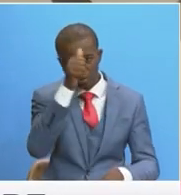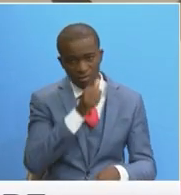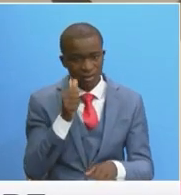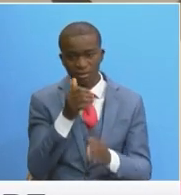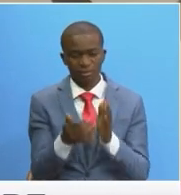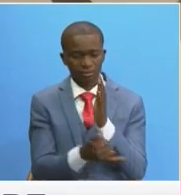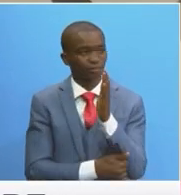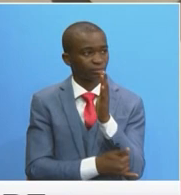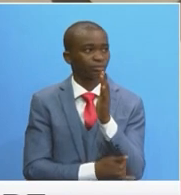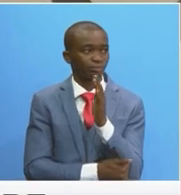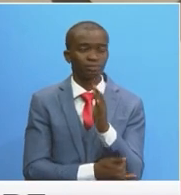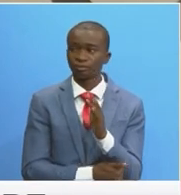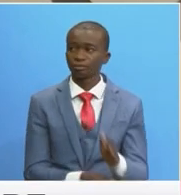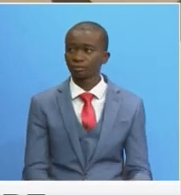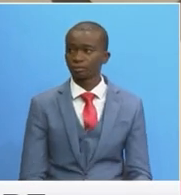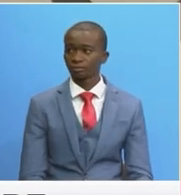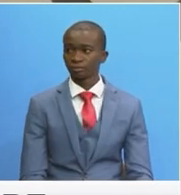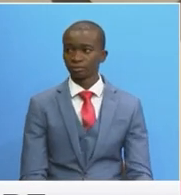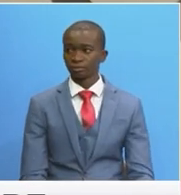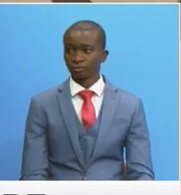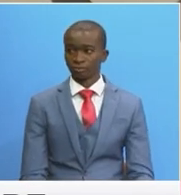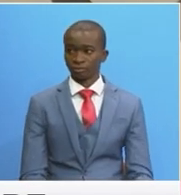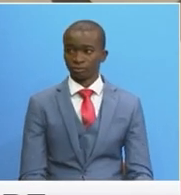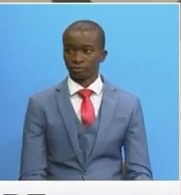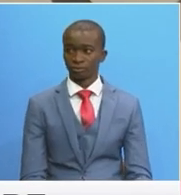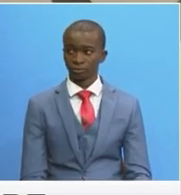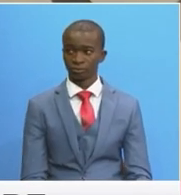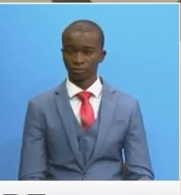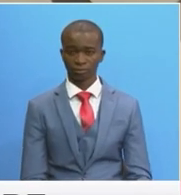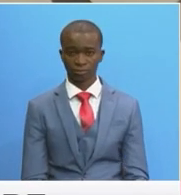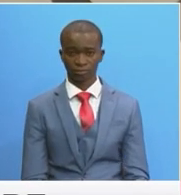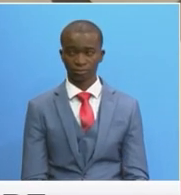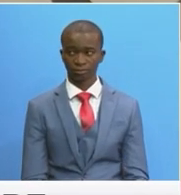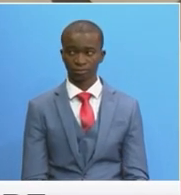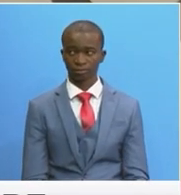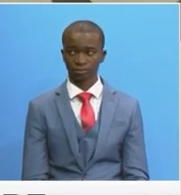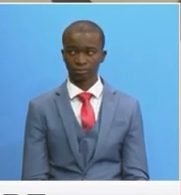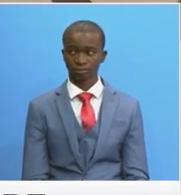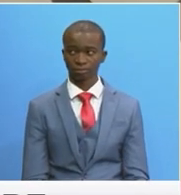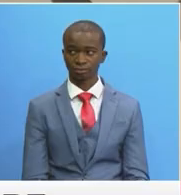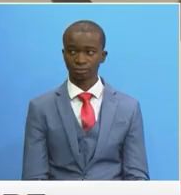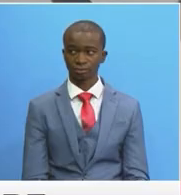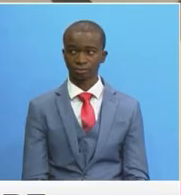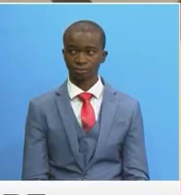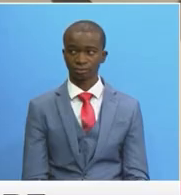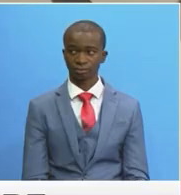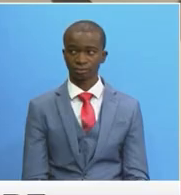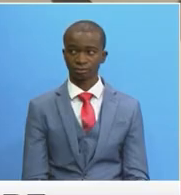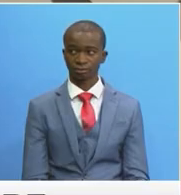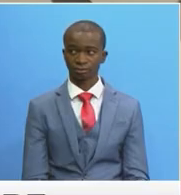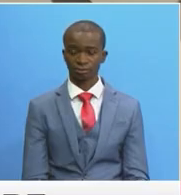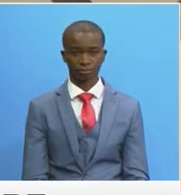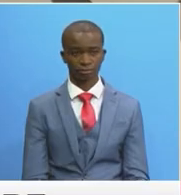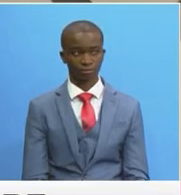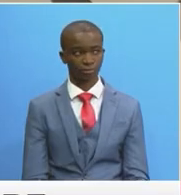tous les intervenants dans le secteur de la transformation digitale dans nos pays africains. Throughout